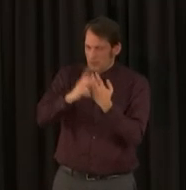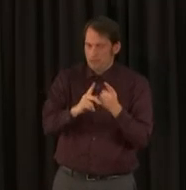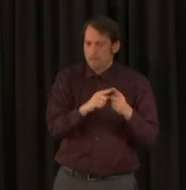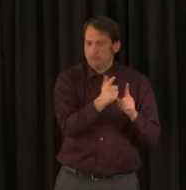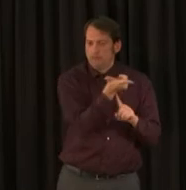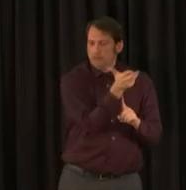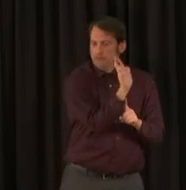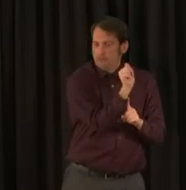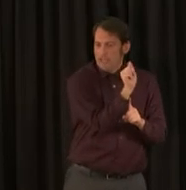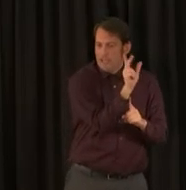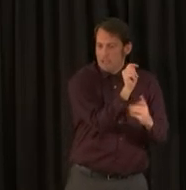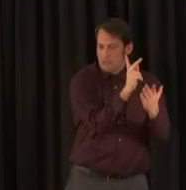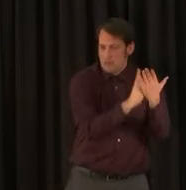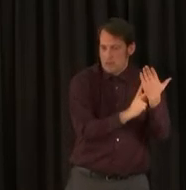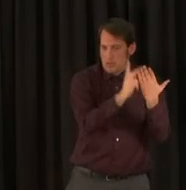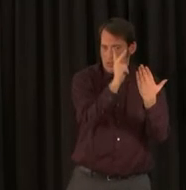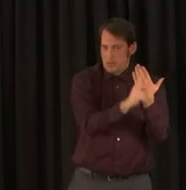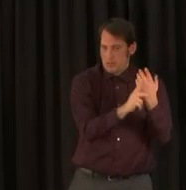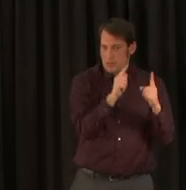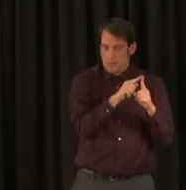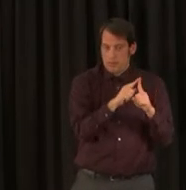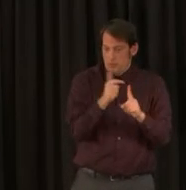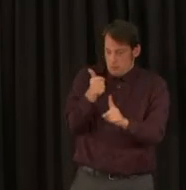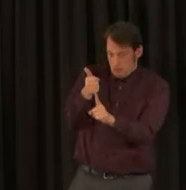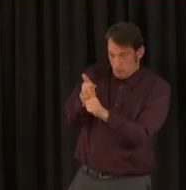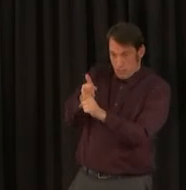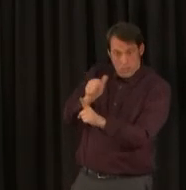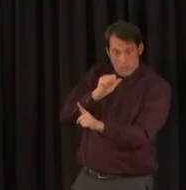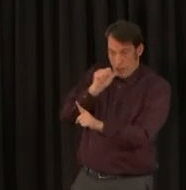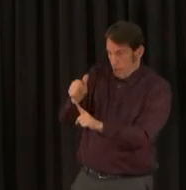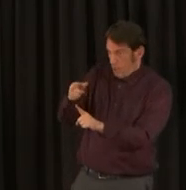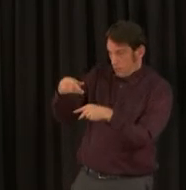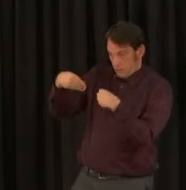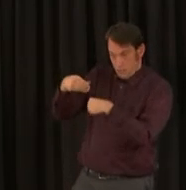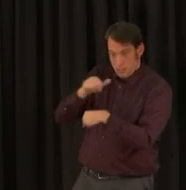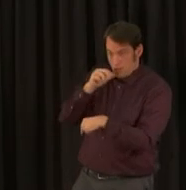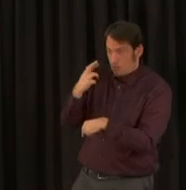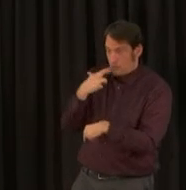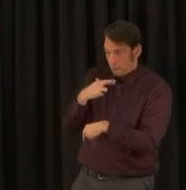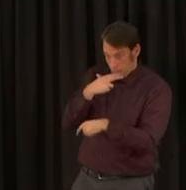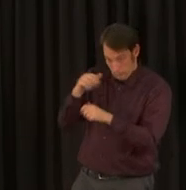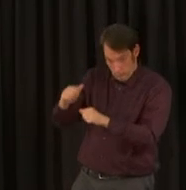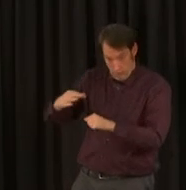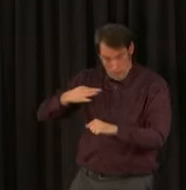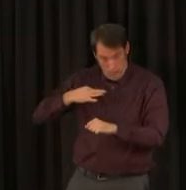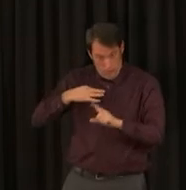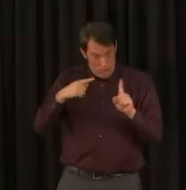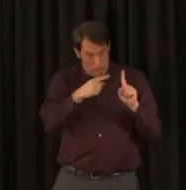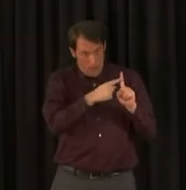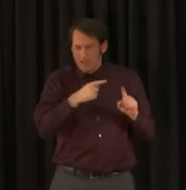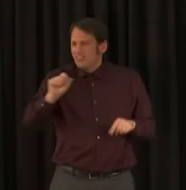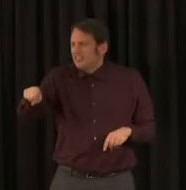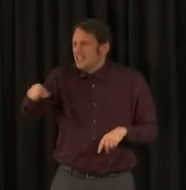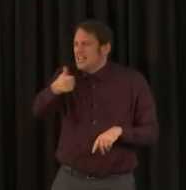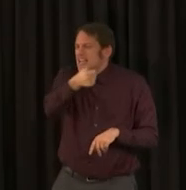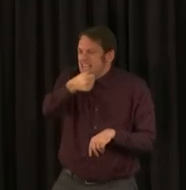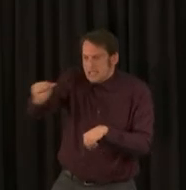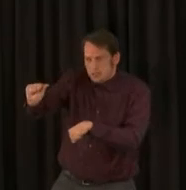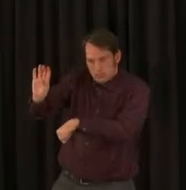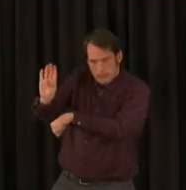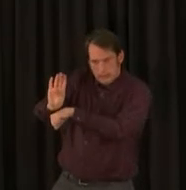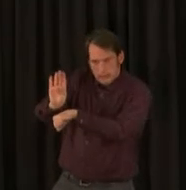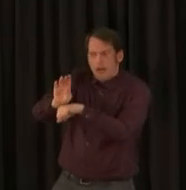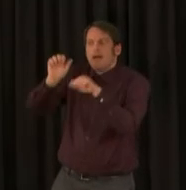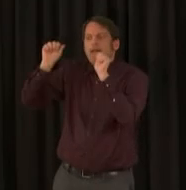if you are non-retail or non-restaurant, can you apply for the grant program? Yeah, so any business in downtown DC could apply. You don't have to